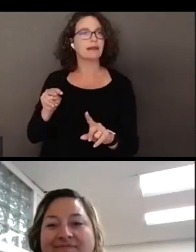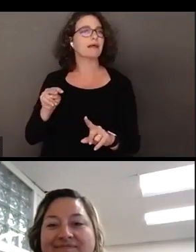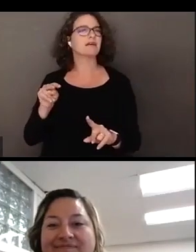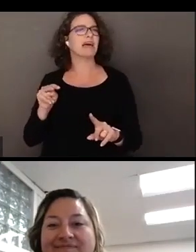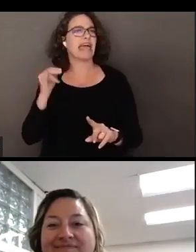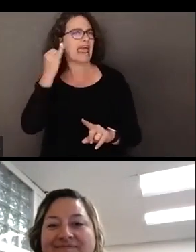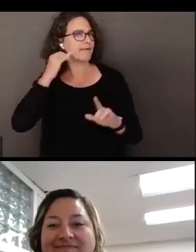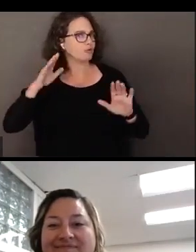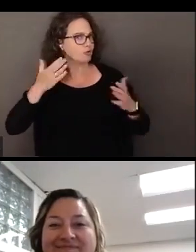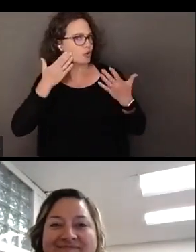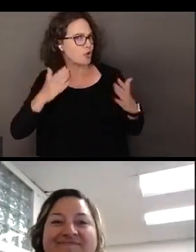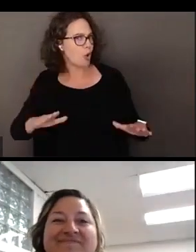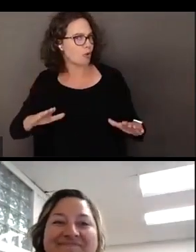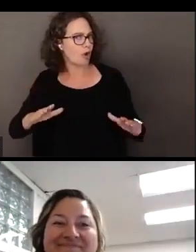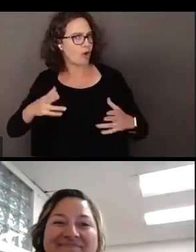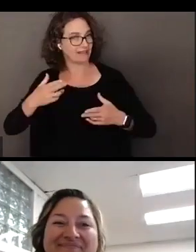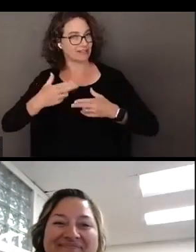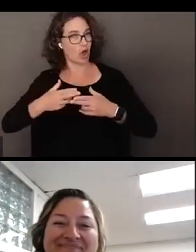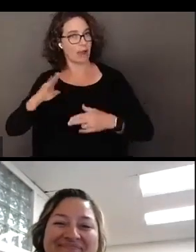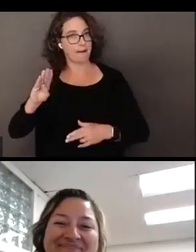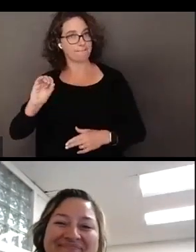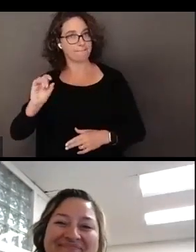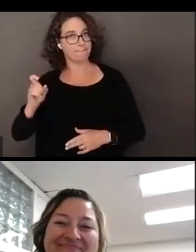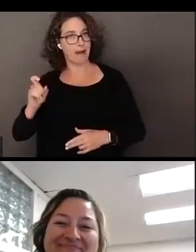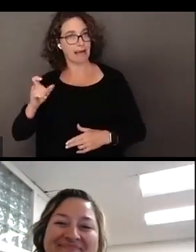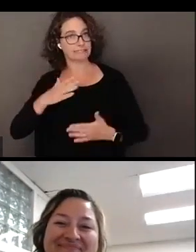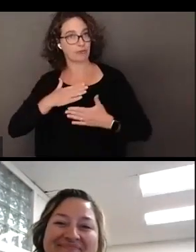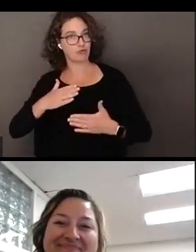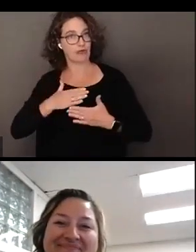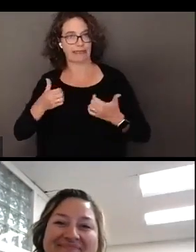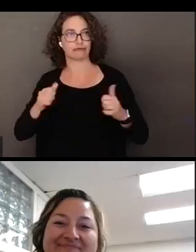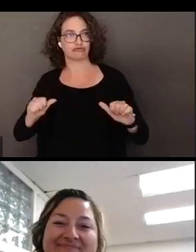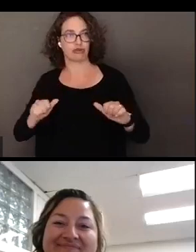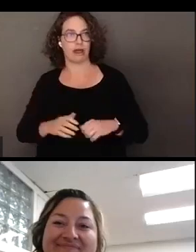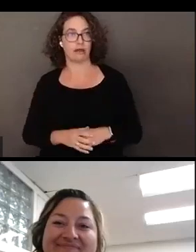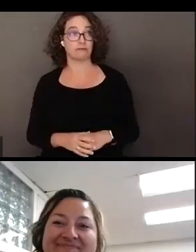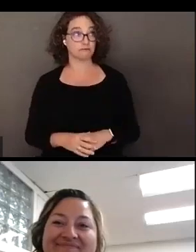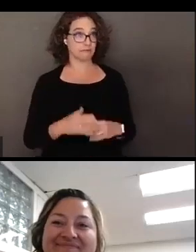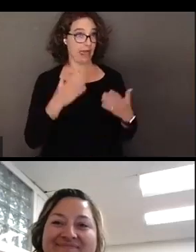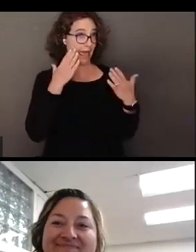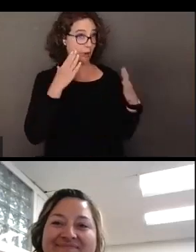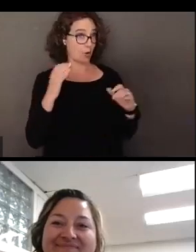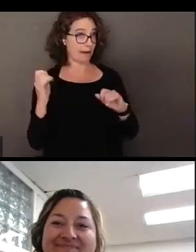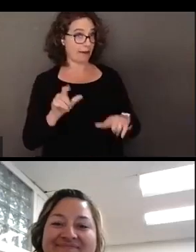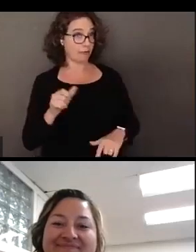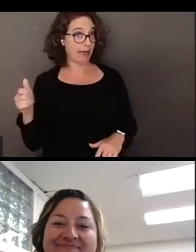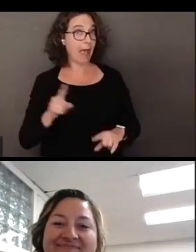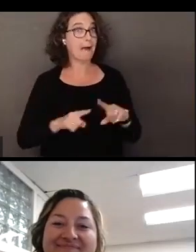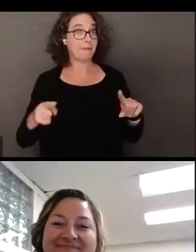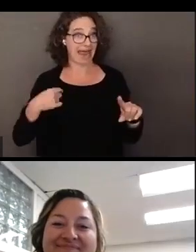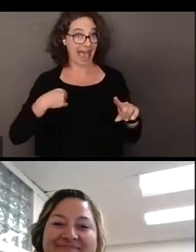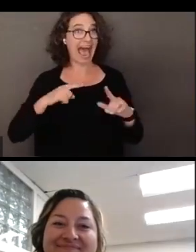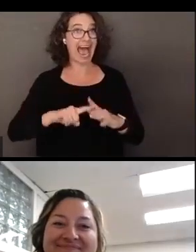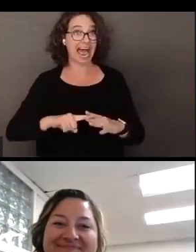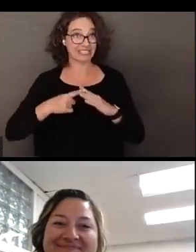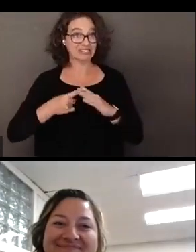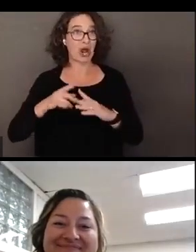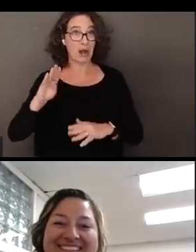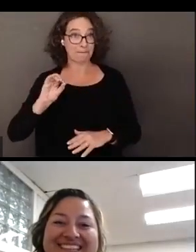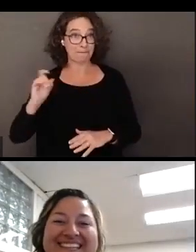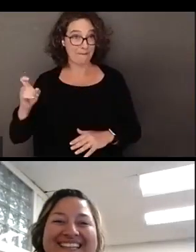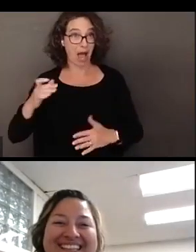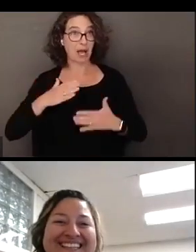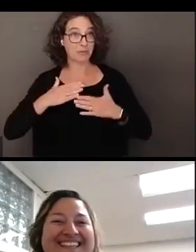if you haven't and give it a try. I don't know about everyone else on this call, but I definitely started box breathing once you explained it.